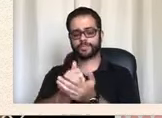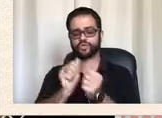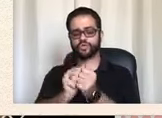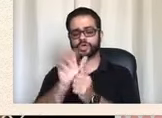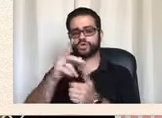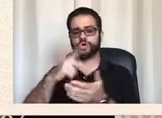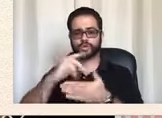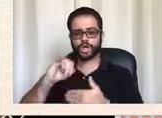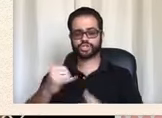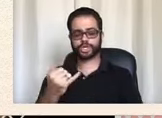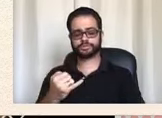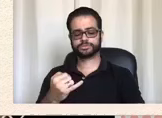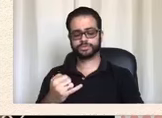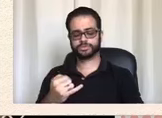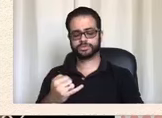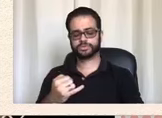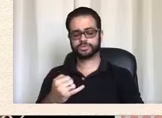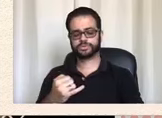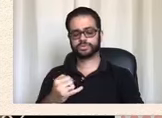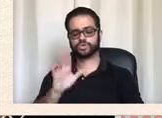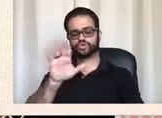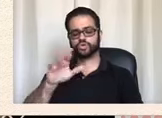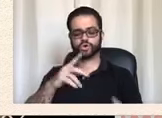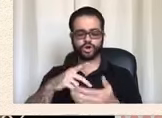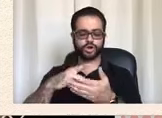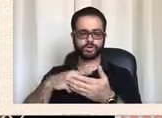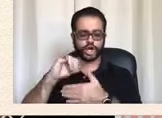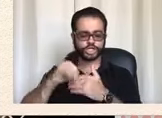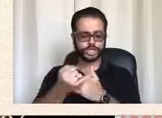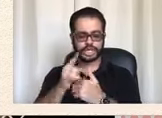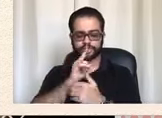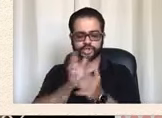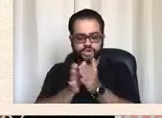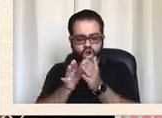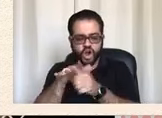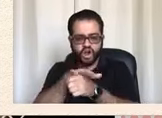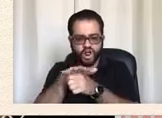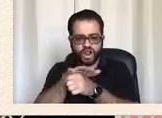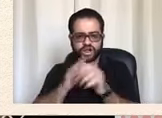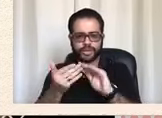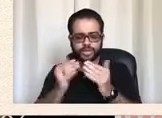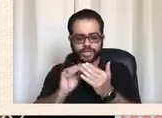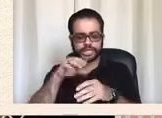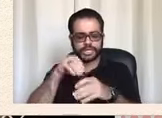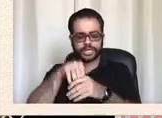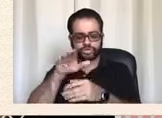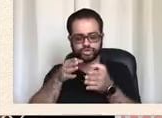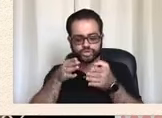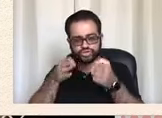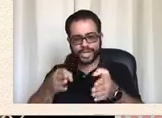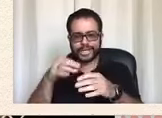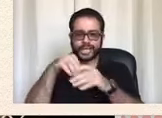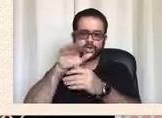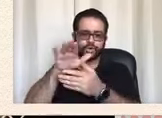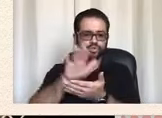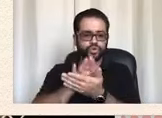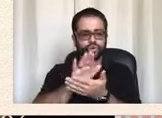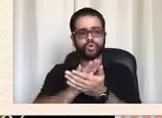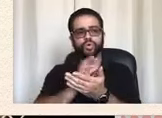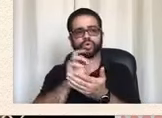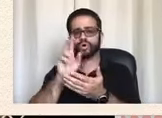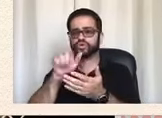Your project can be really itty bitty, like in your local community, on your street, in your school, or I mean, you can make international change